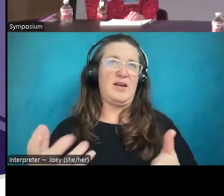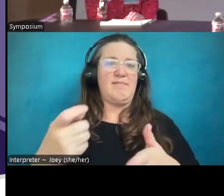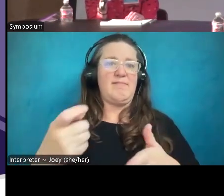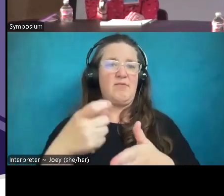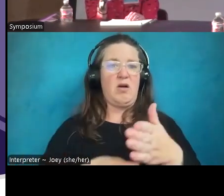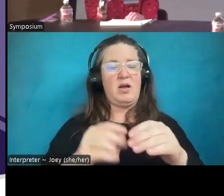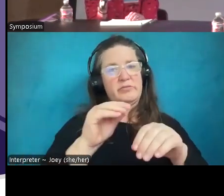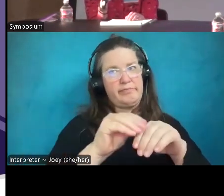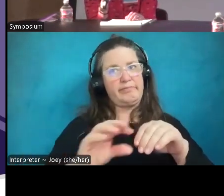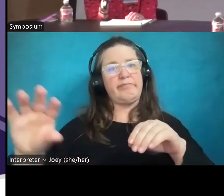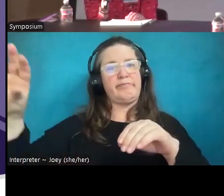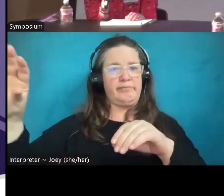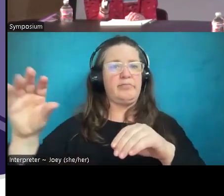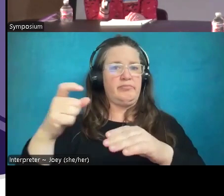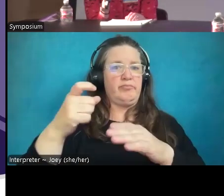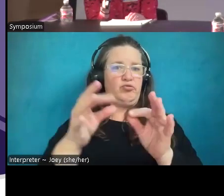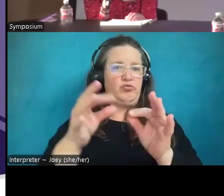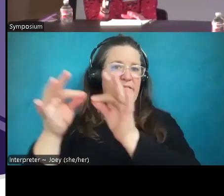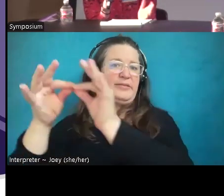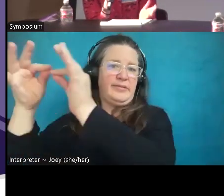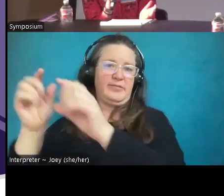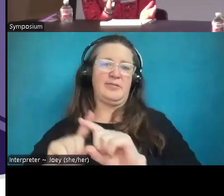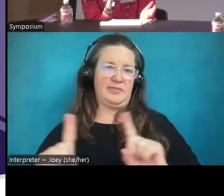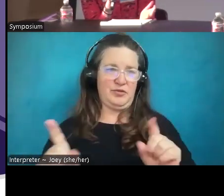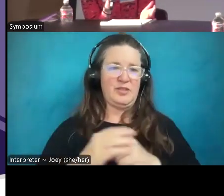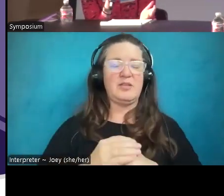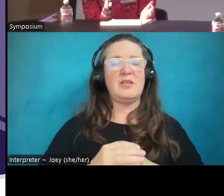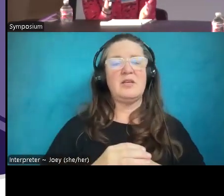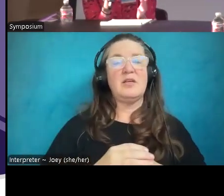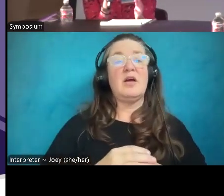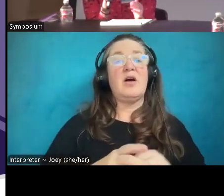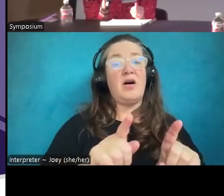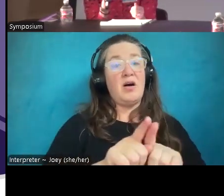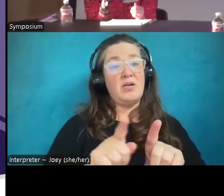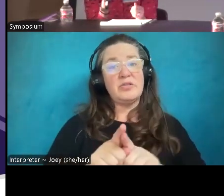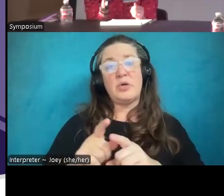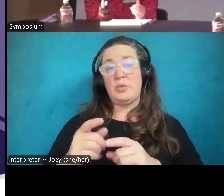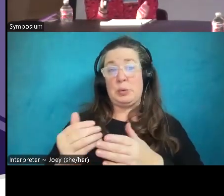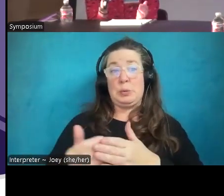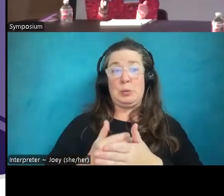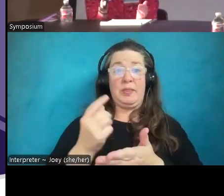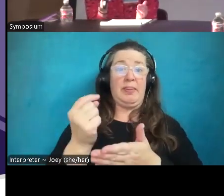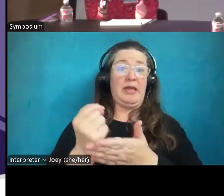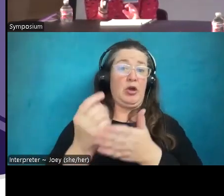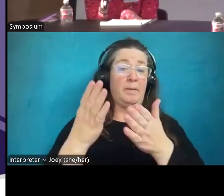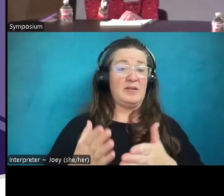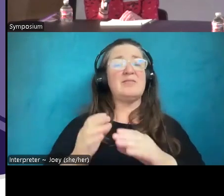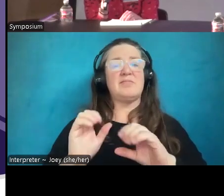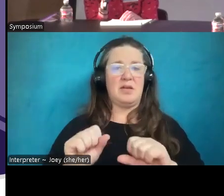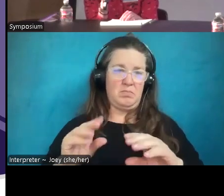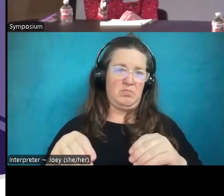on a sliding scale. So in terms of finding therapy, that sounds really important, and I would just recommend finding affordable